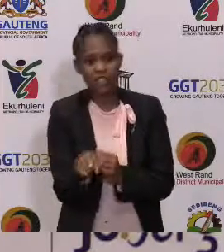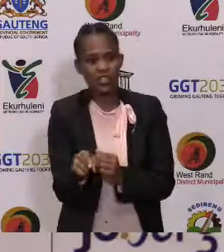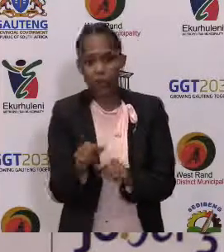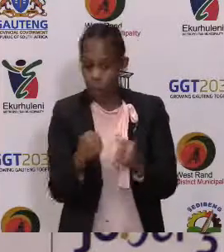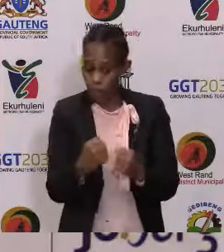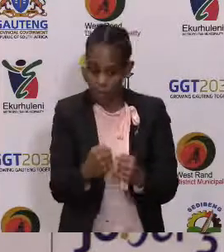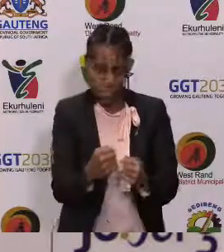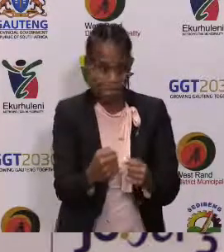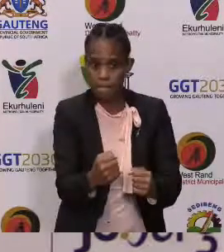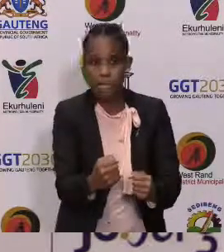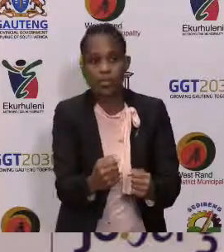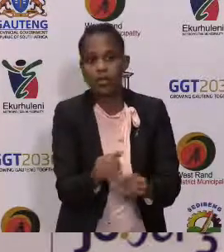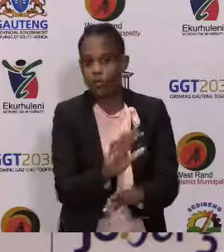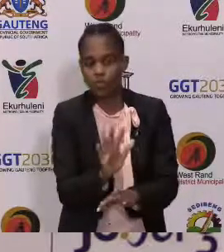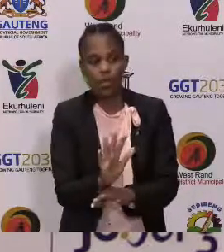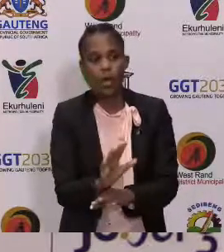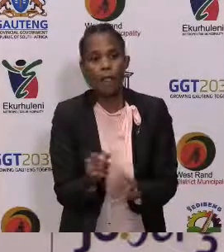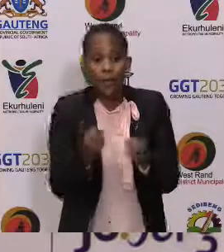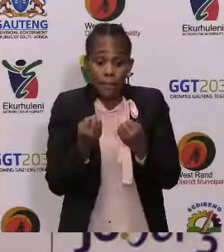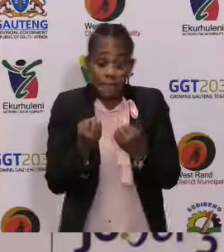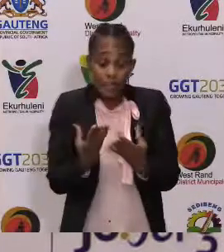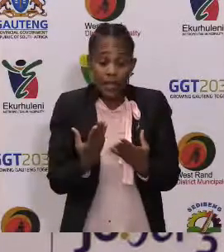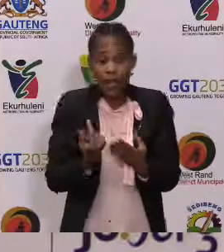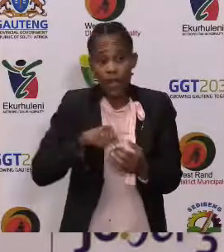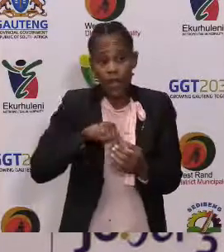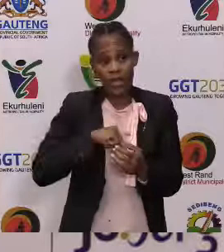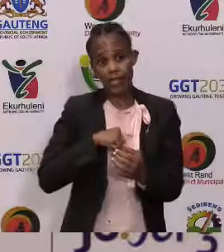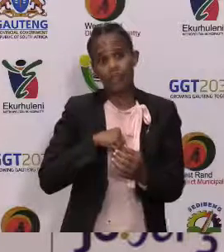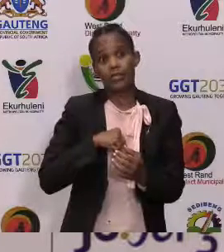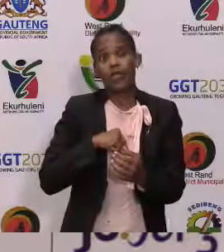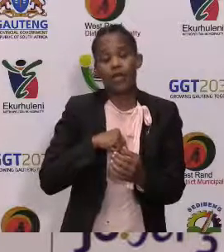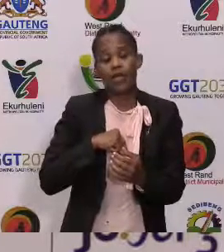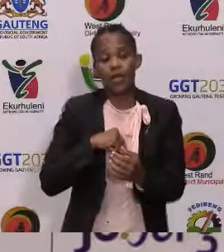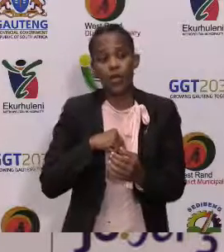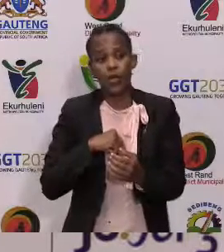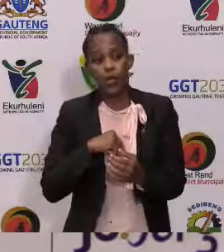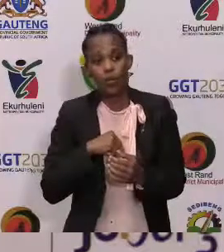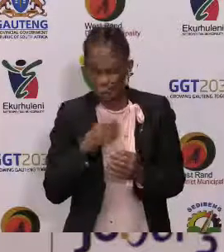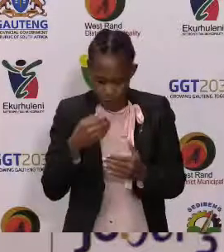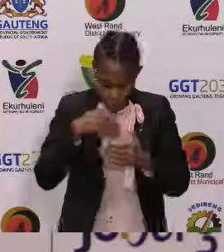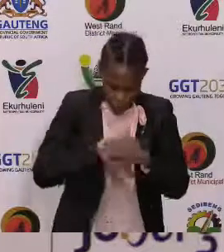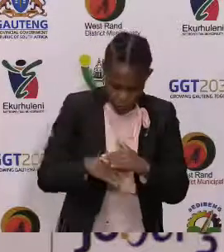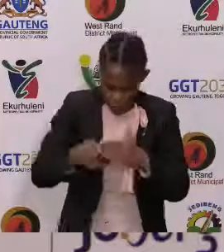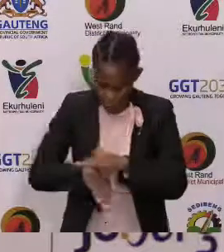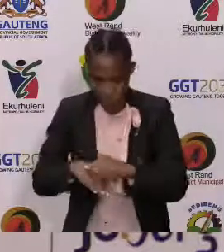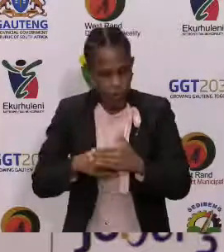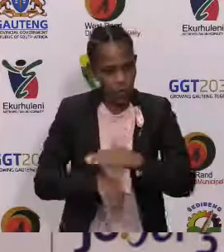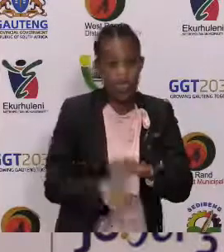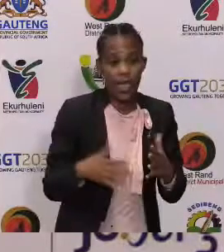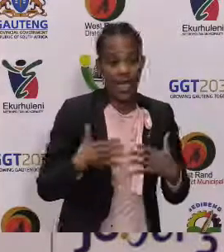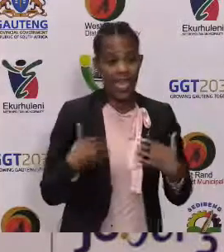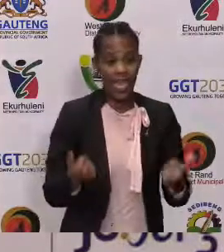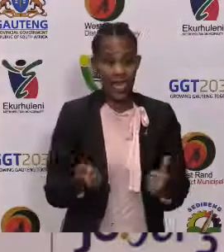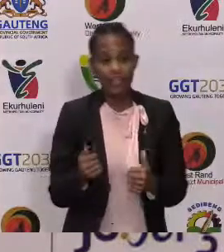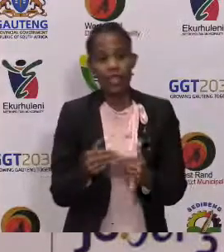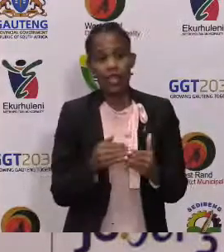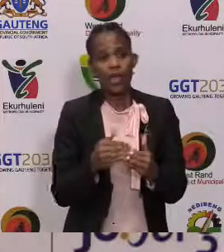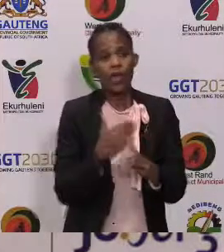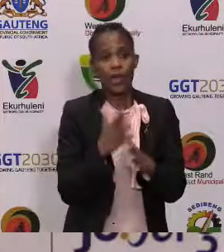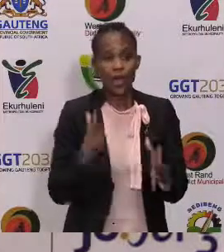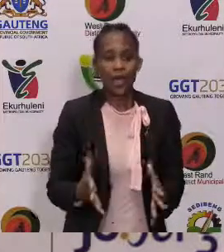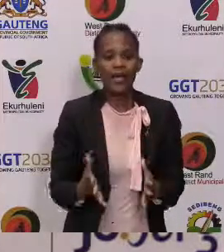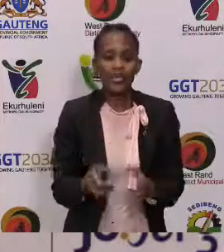but in many hospitals we have been going to, the healthcare workers have been saying, yes, we